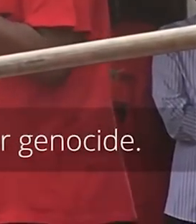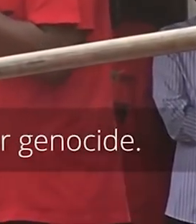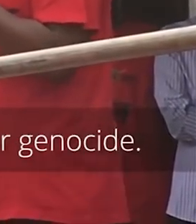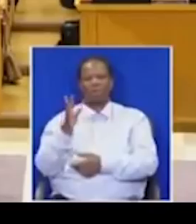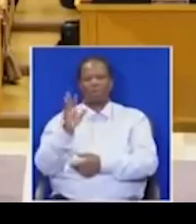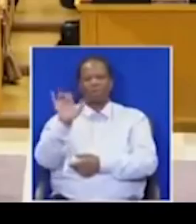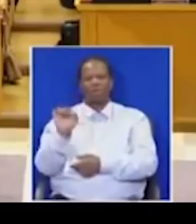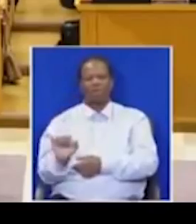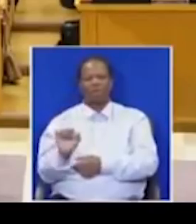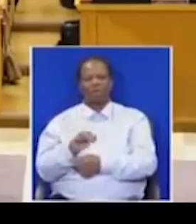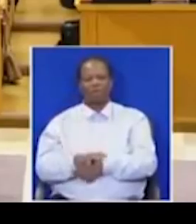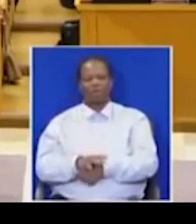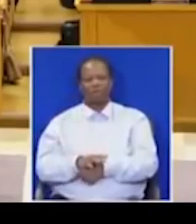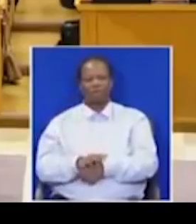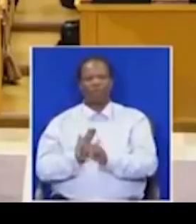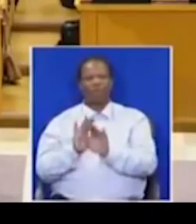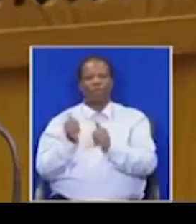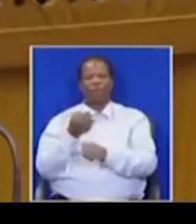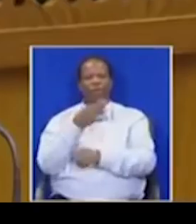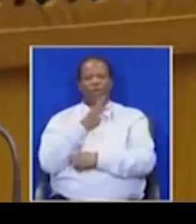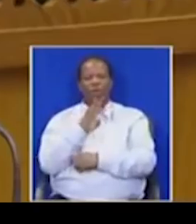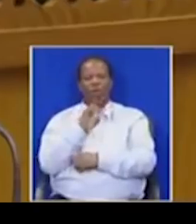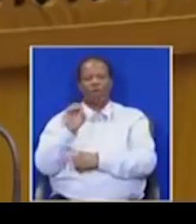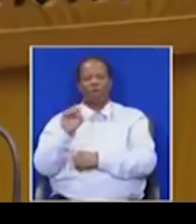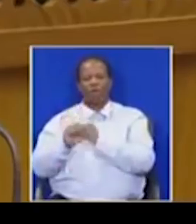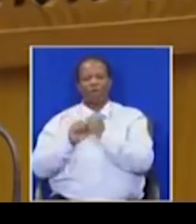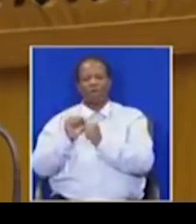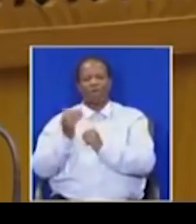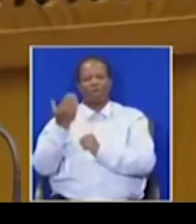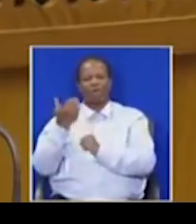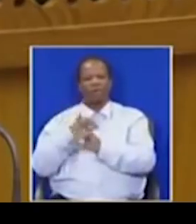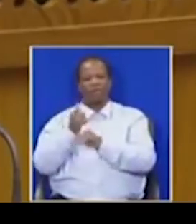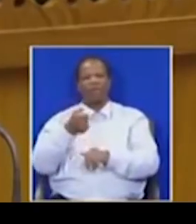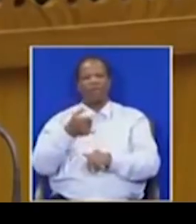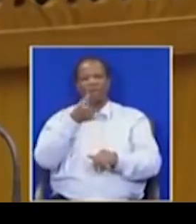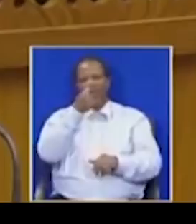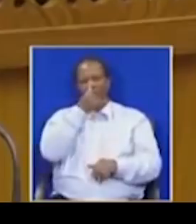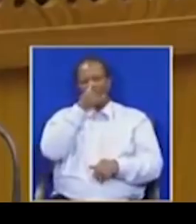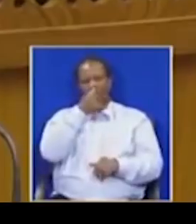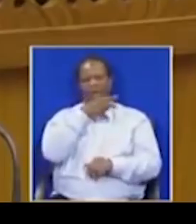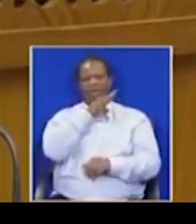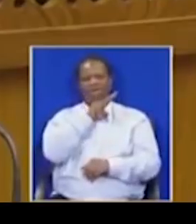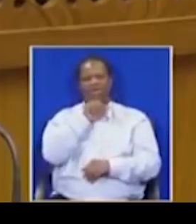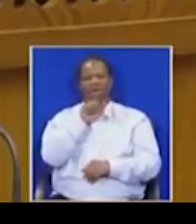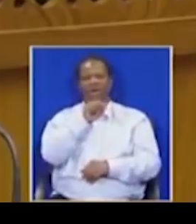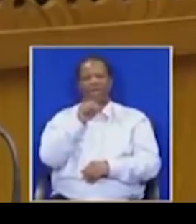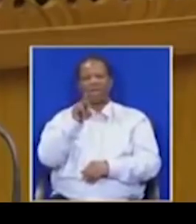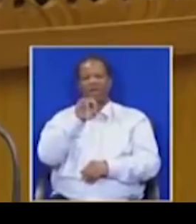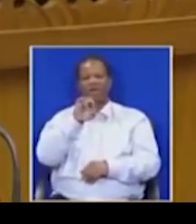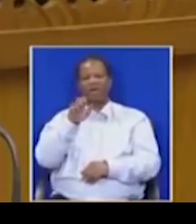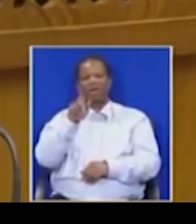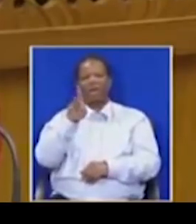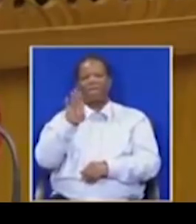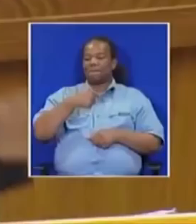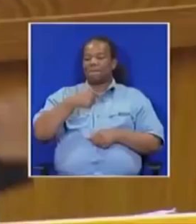genocide. Almost 400 years ago, a criminal by the name of Jan van Riebeeck landed in our